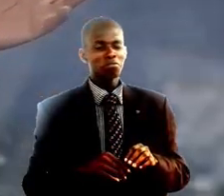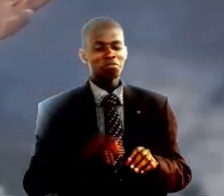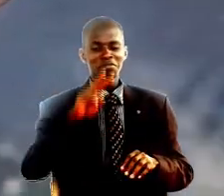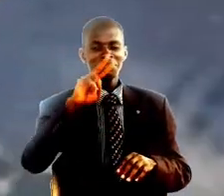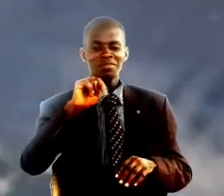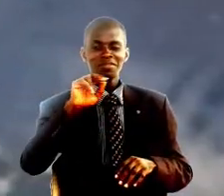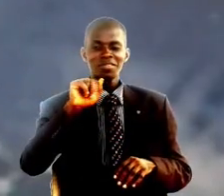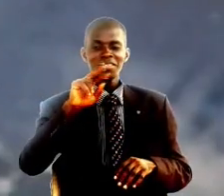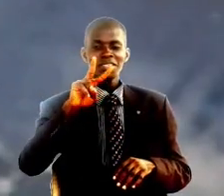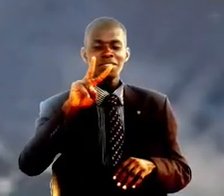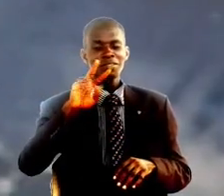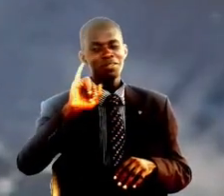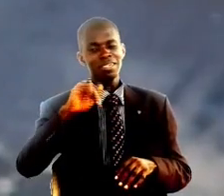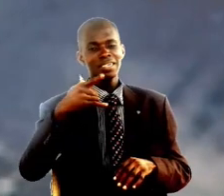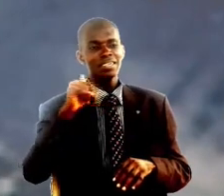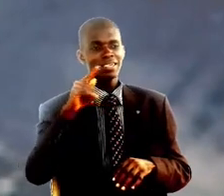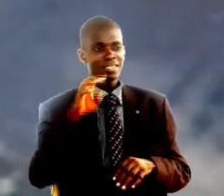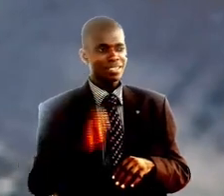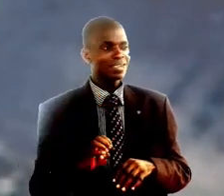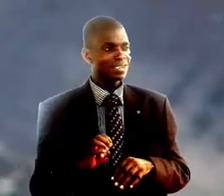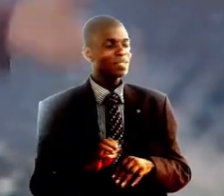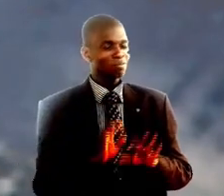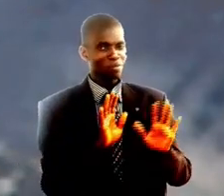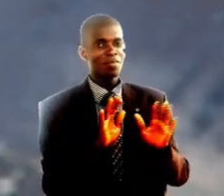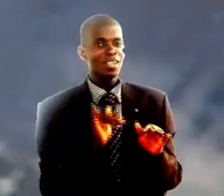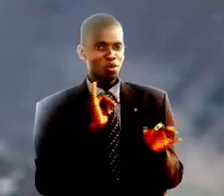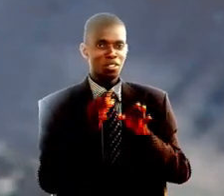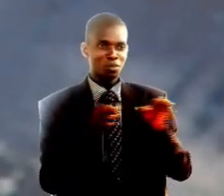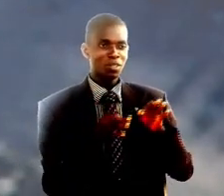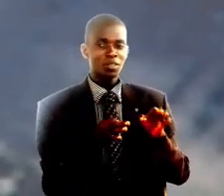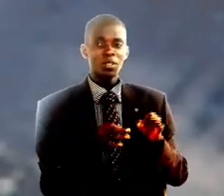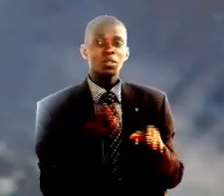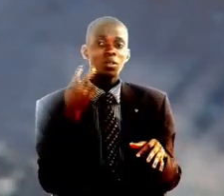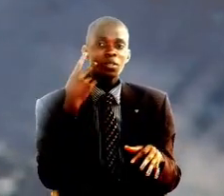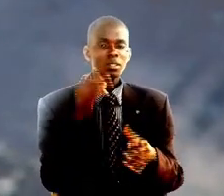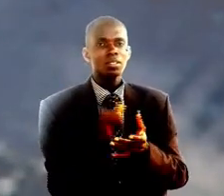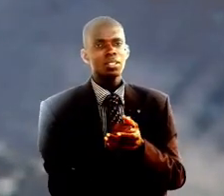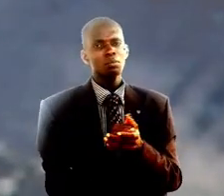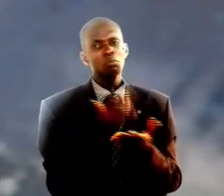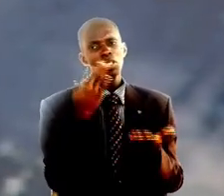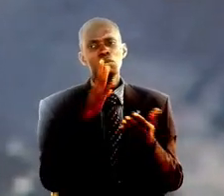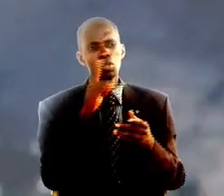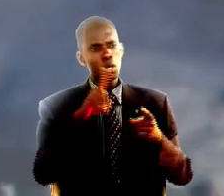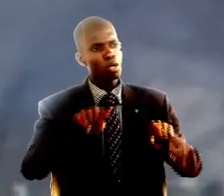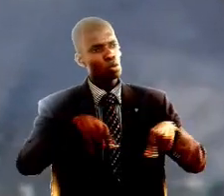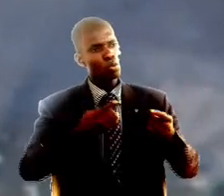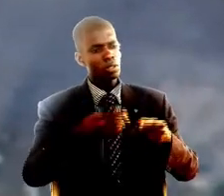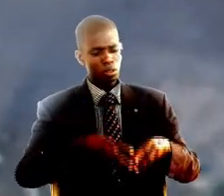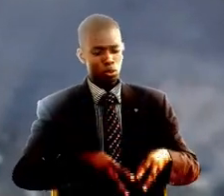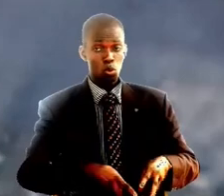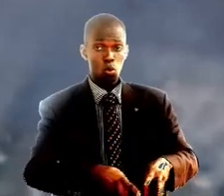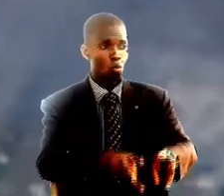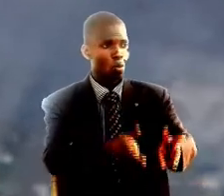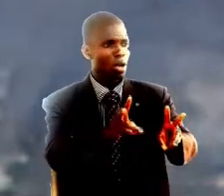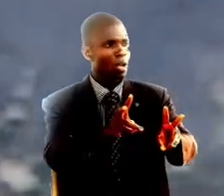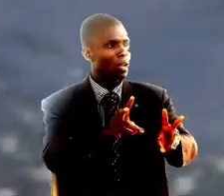world because of navigation. Come out of that room. Get into that